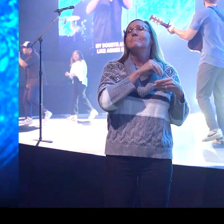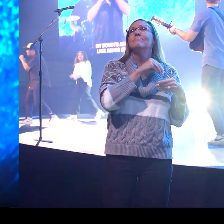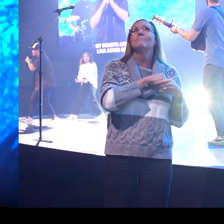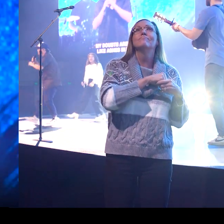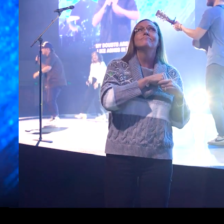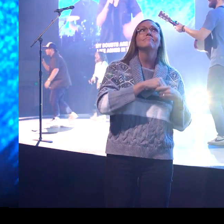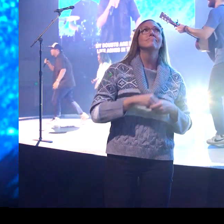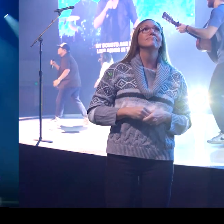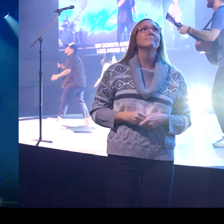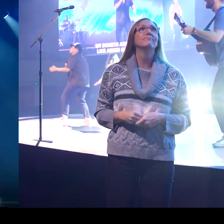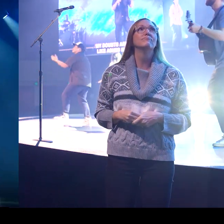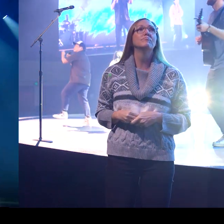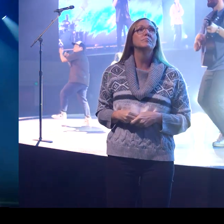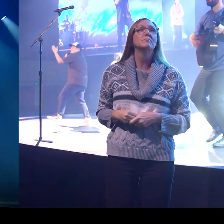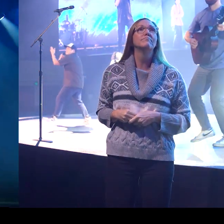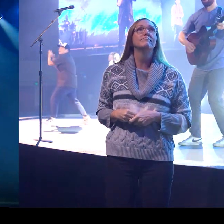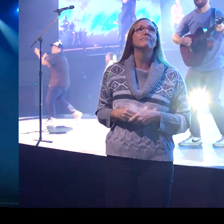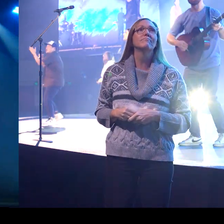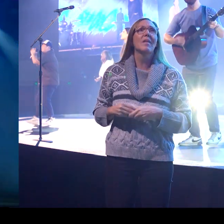wind.